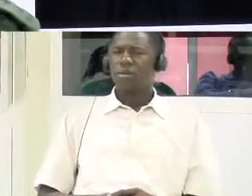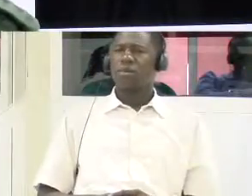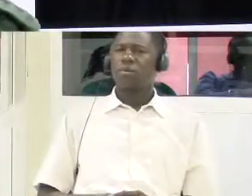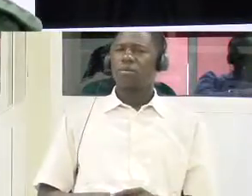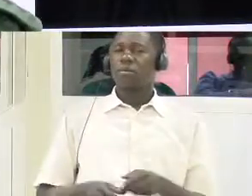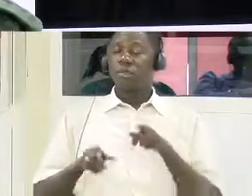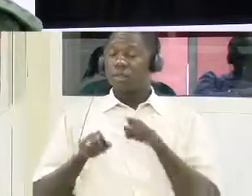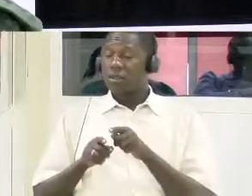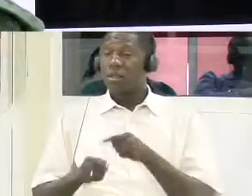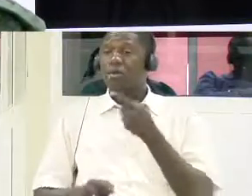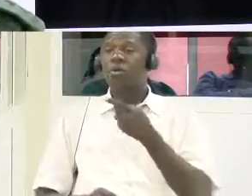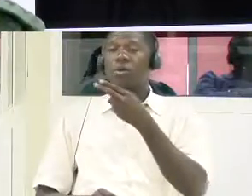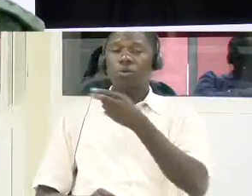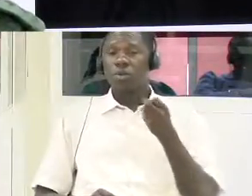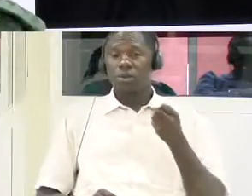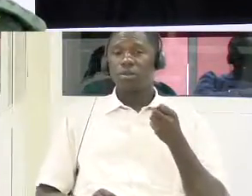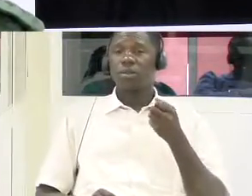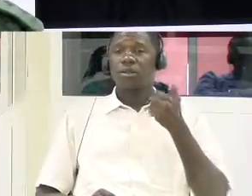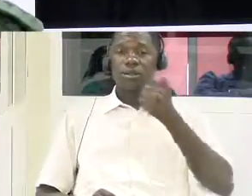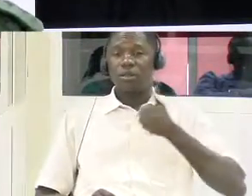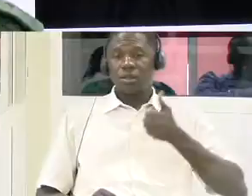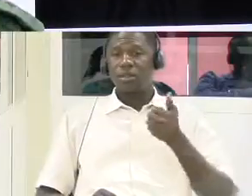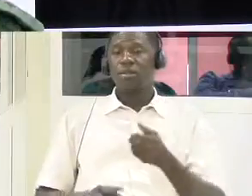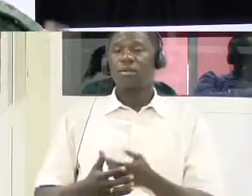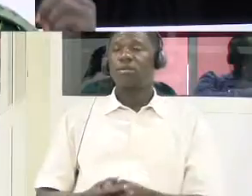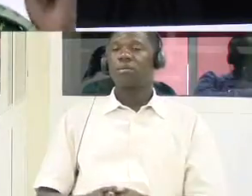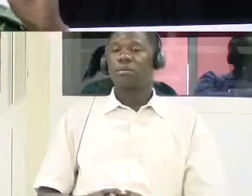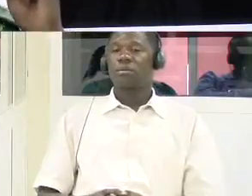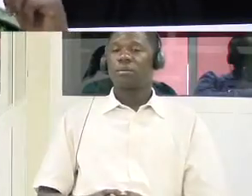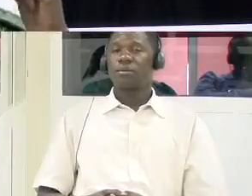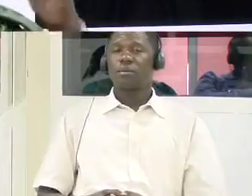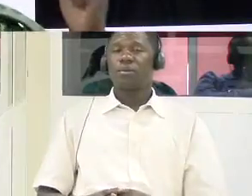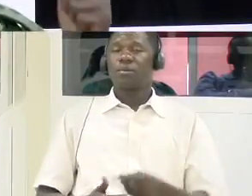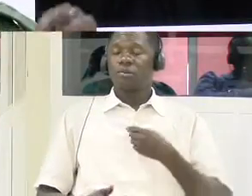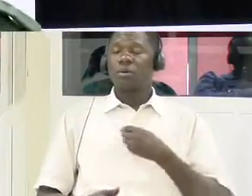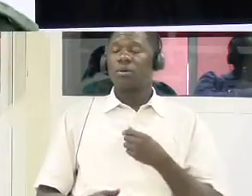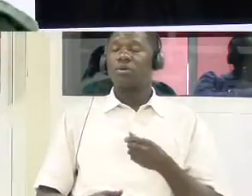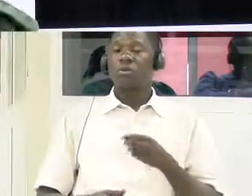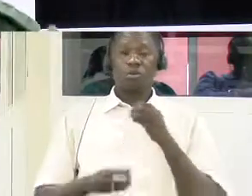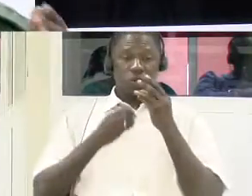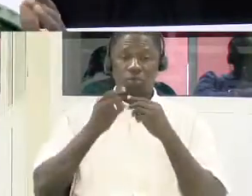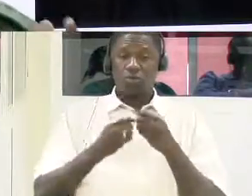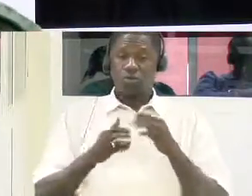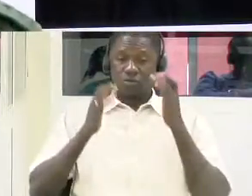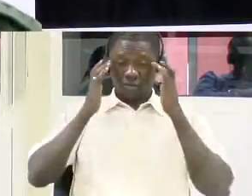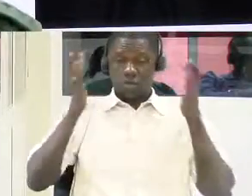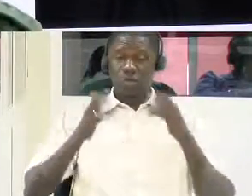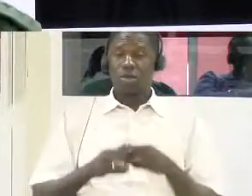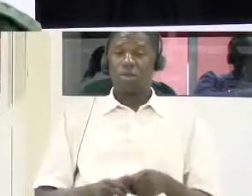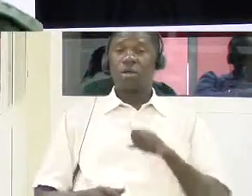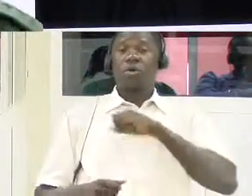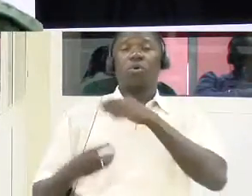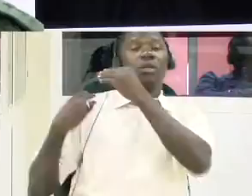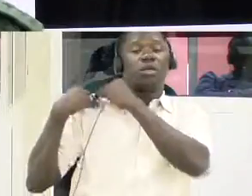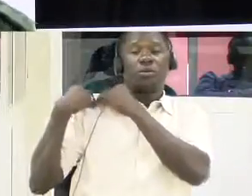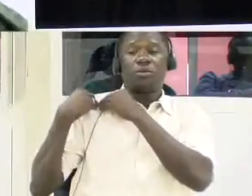2016, this is the time that we are also found in the army. And, you know, I was talking to him in a mature way. It is our responsibility to